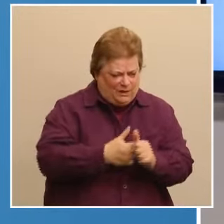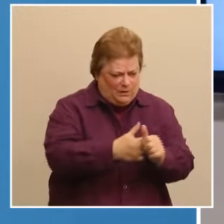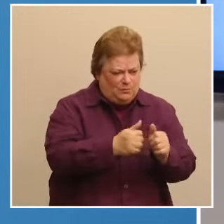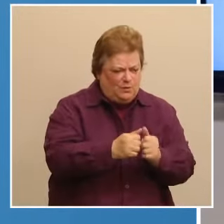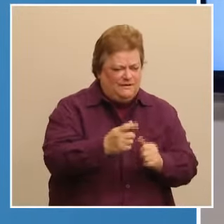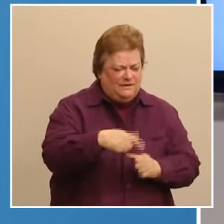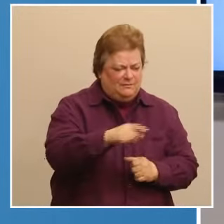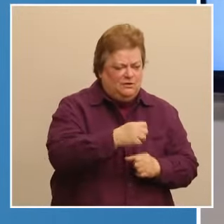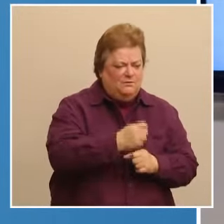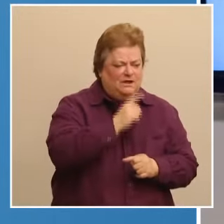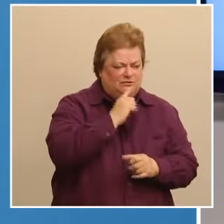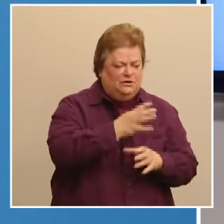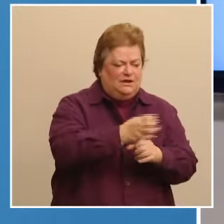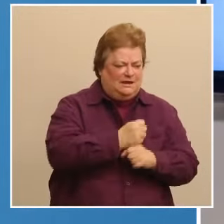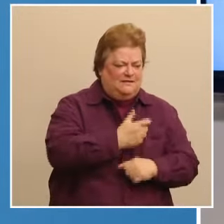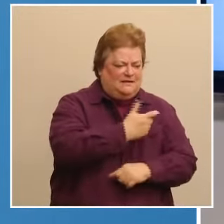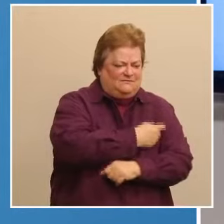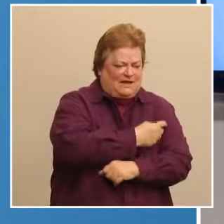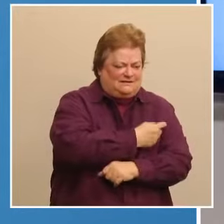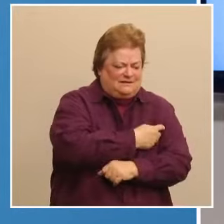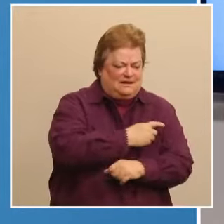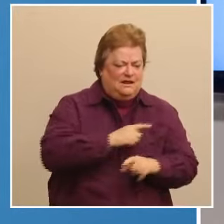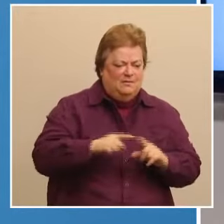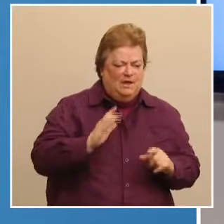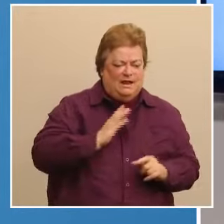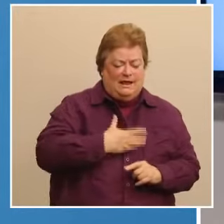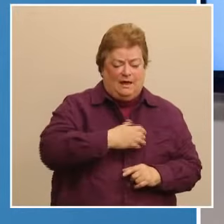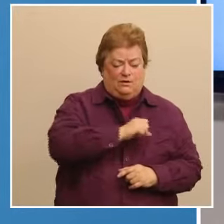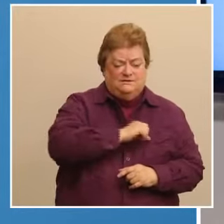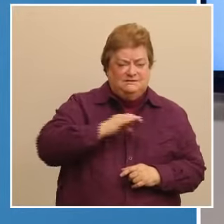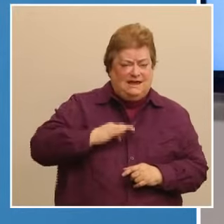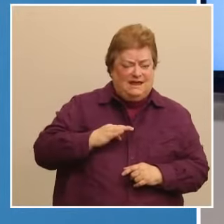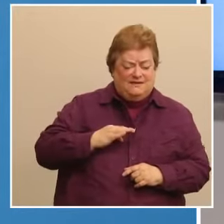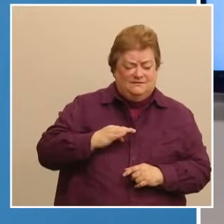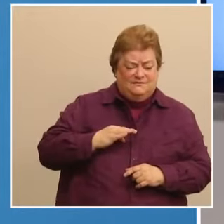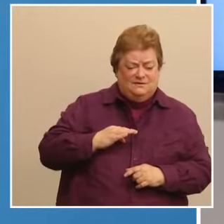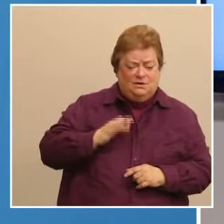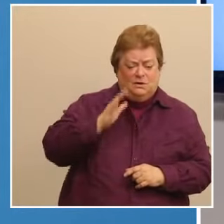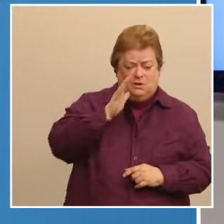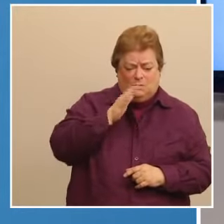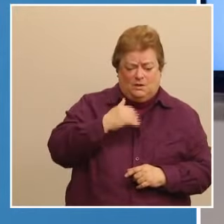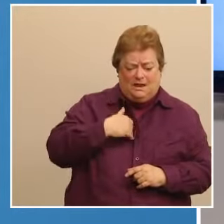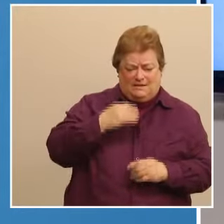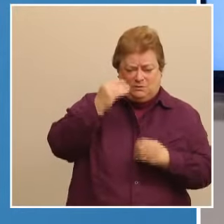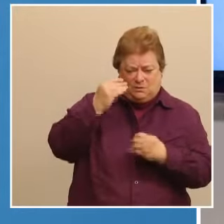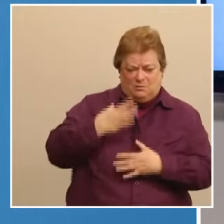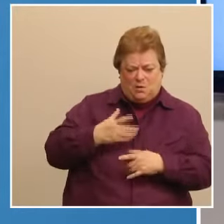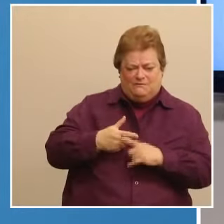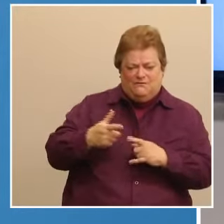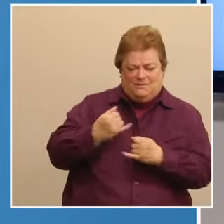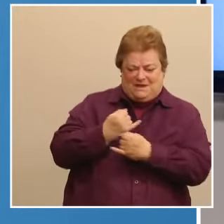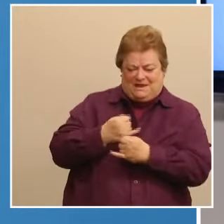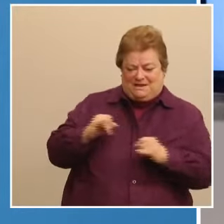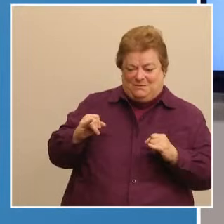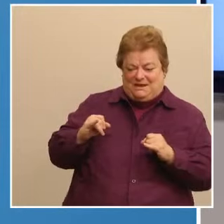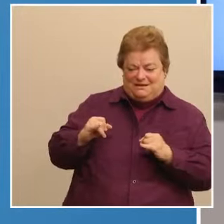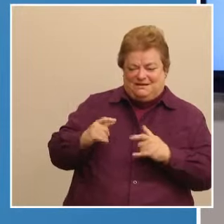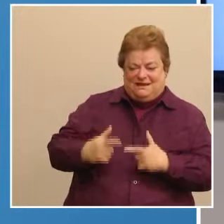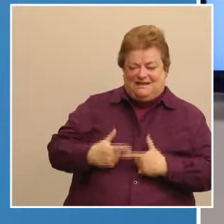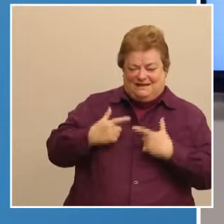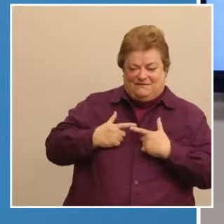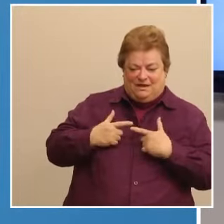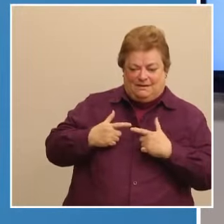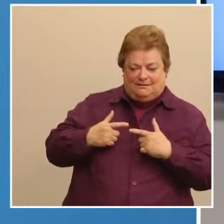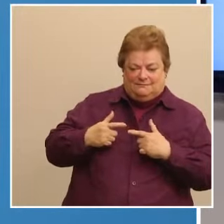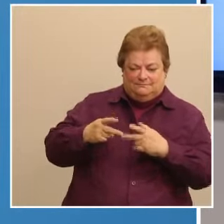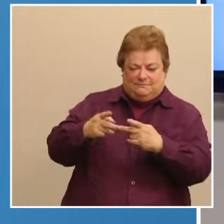sure they could get the vaccine. But our staff is also, we'll have our report from our independent livings as well, and